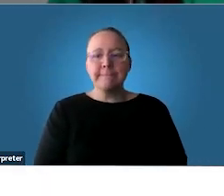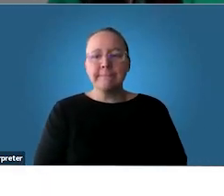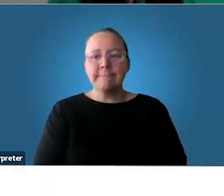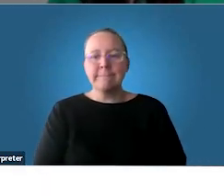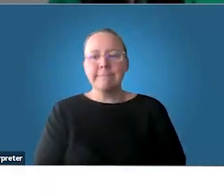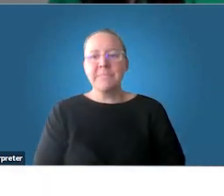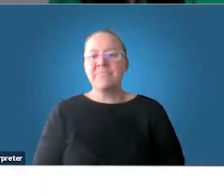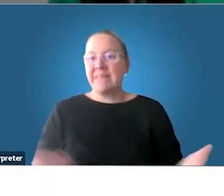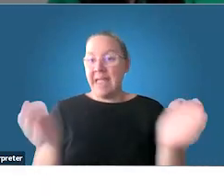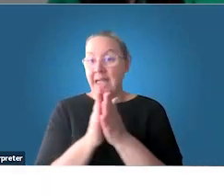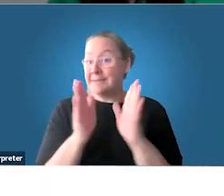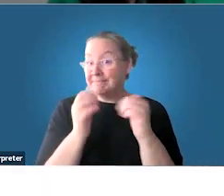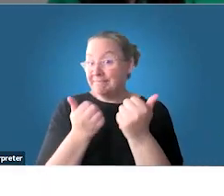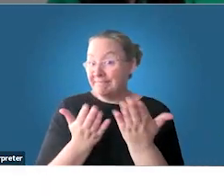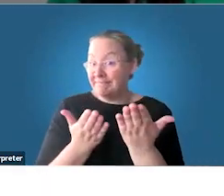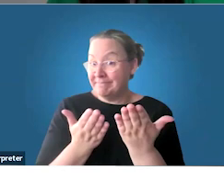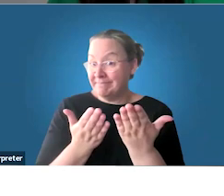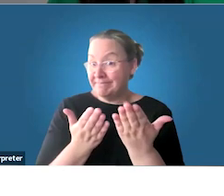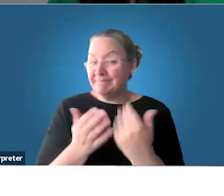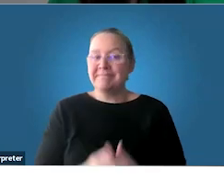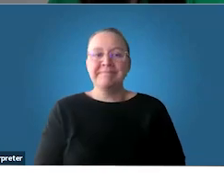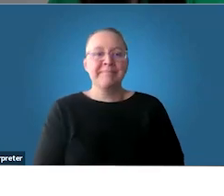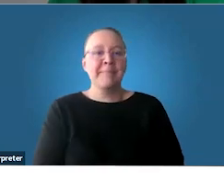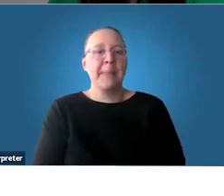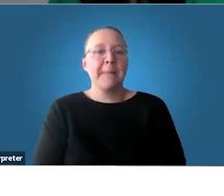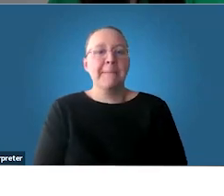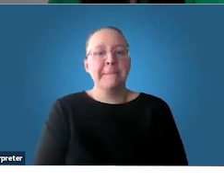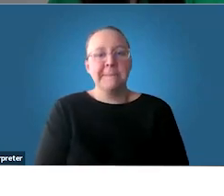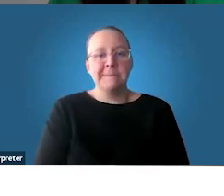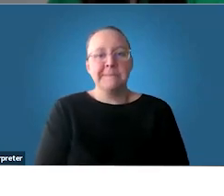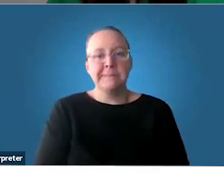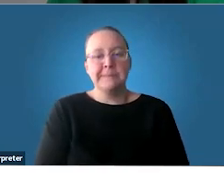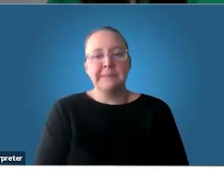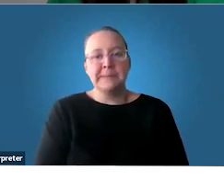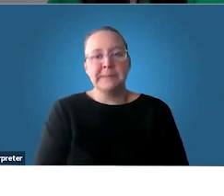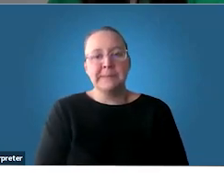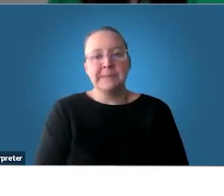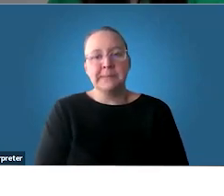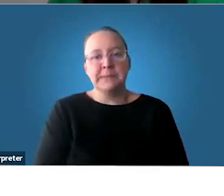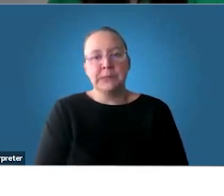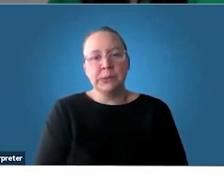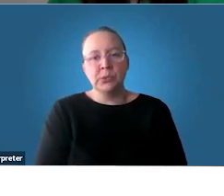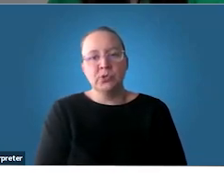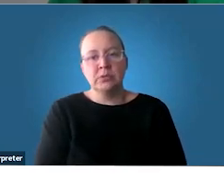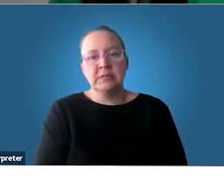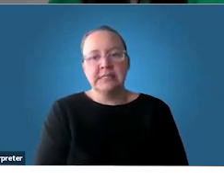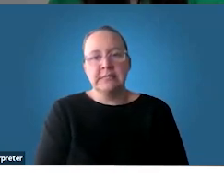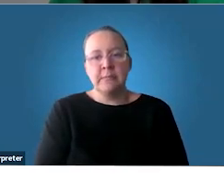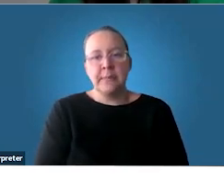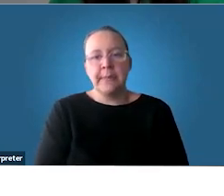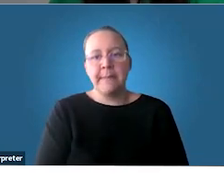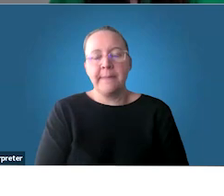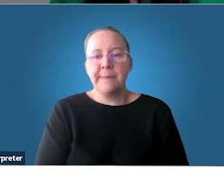So I wanted to ask you all, what are some of the specific stories in your community that are giving you hope,